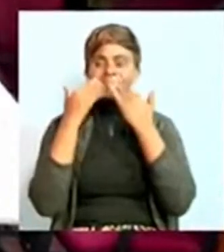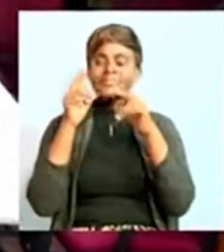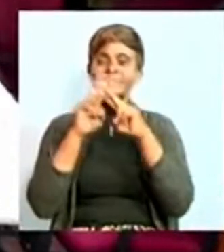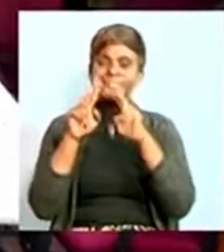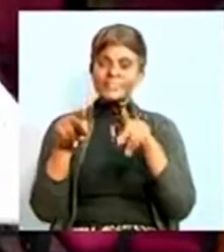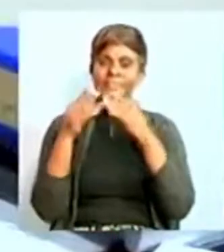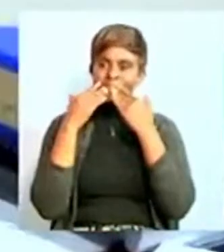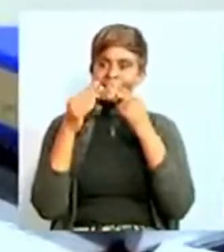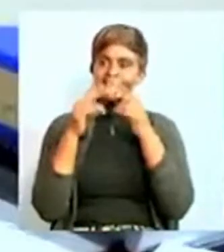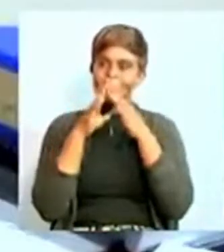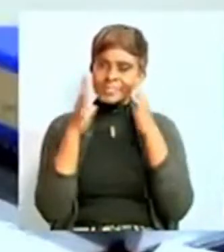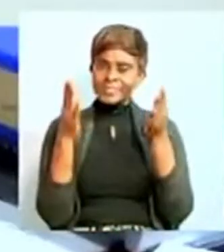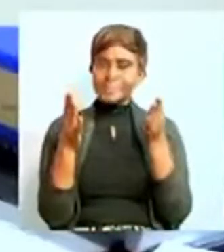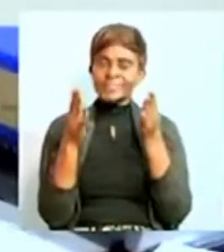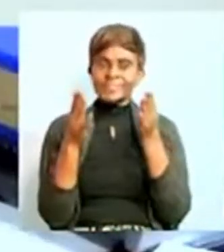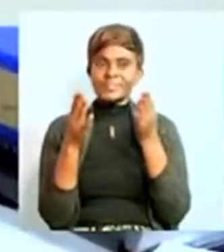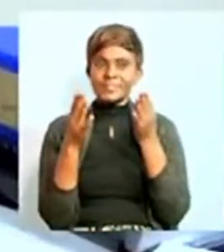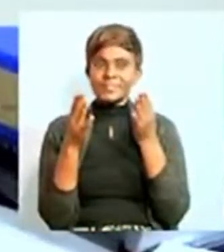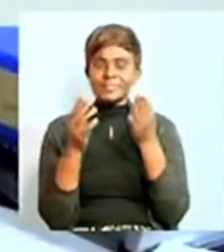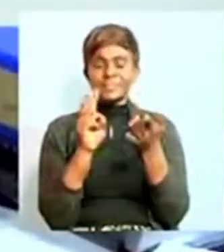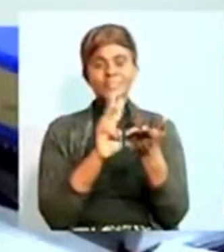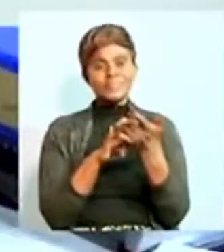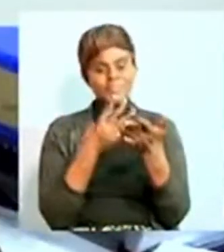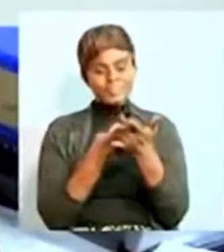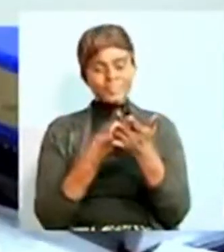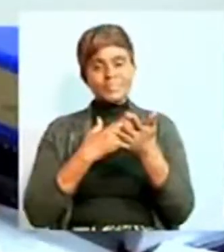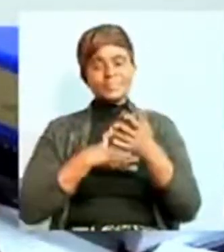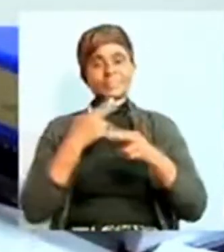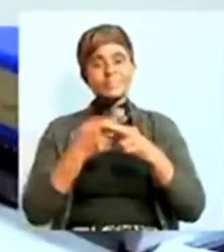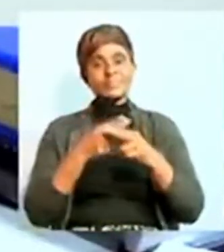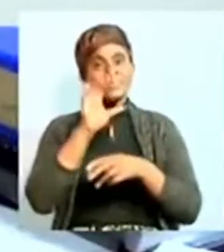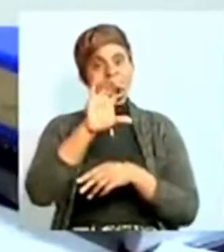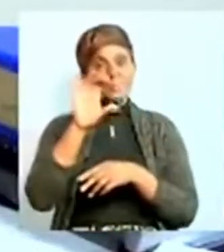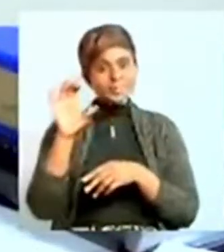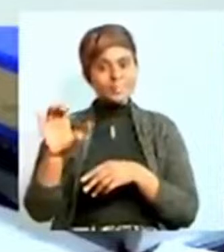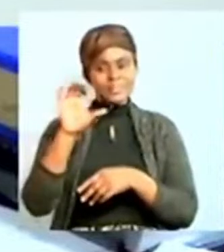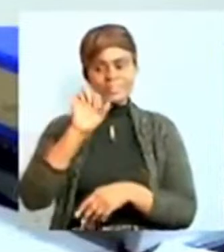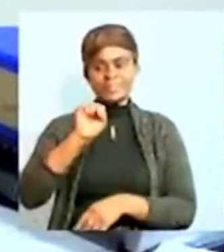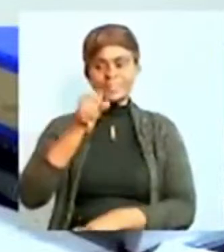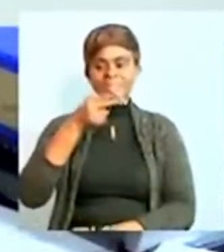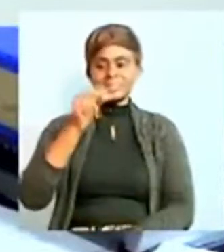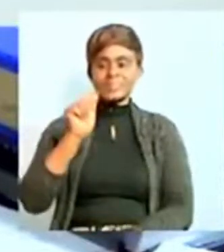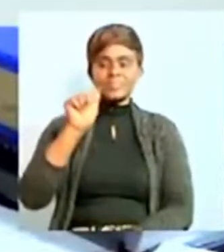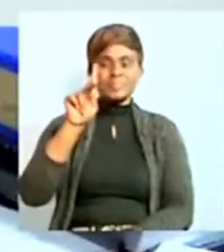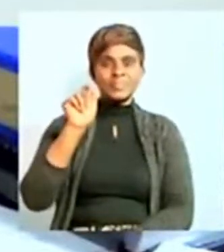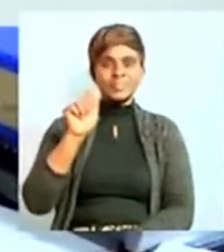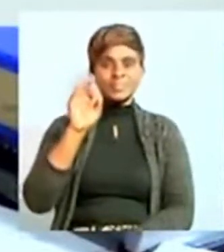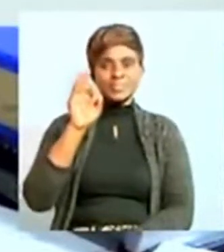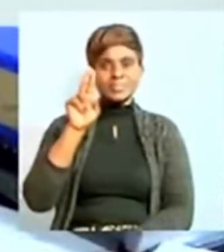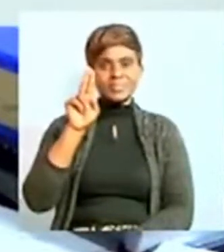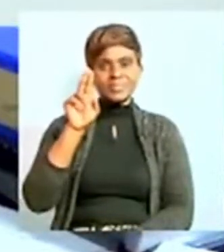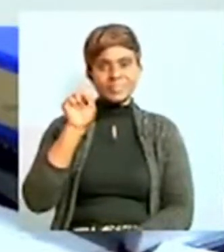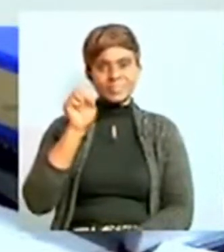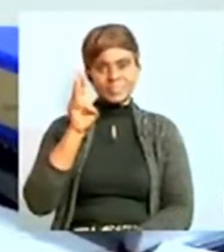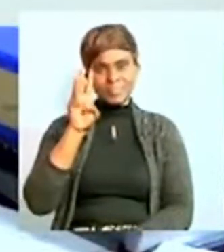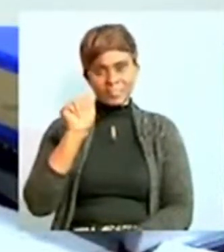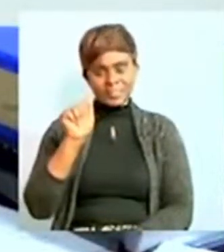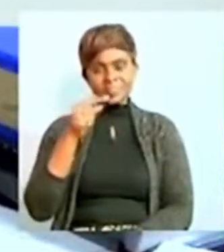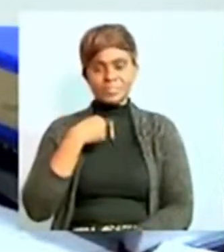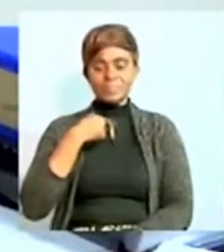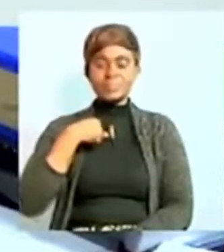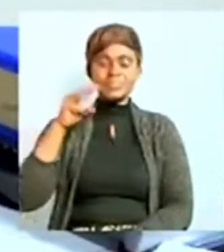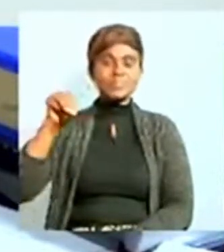you so much. Witness, my name is Christopher Shakafuswa. I'm a member of Parliament for